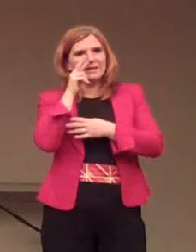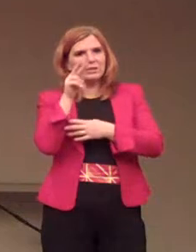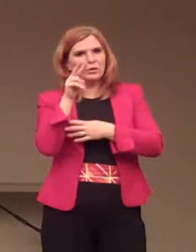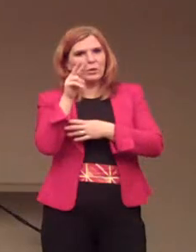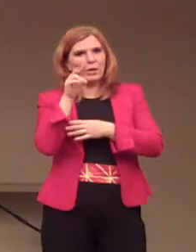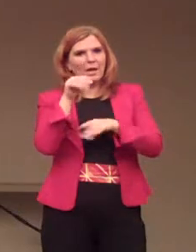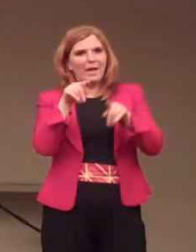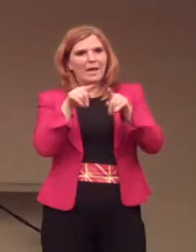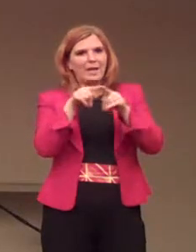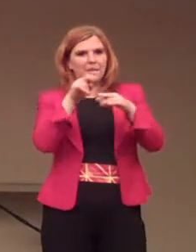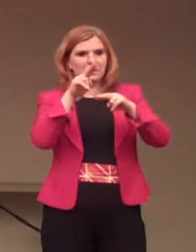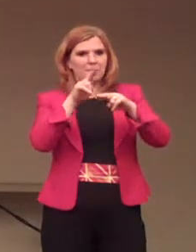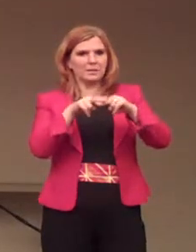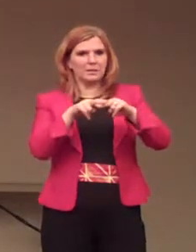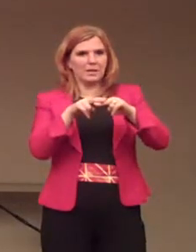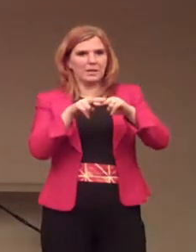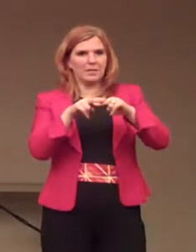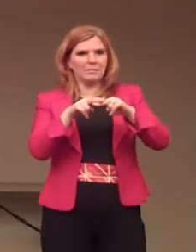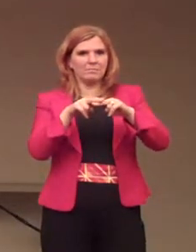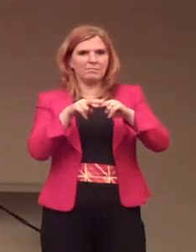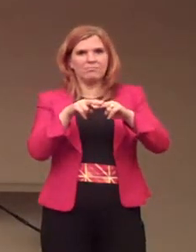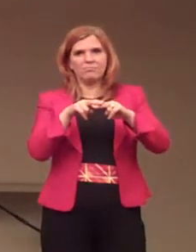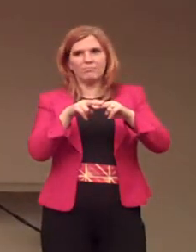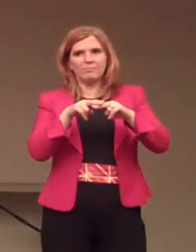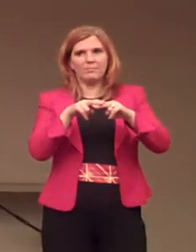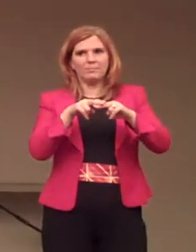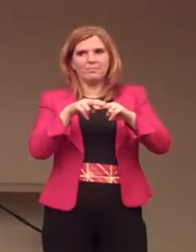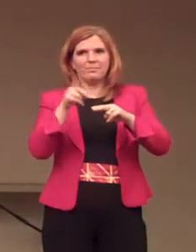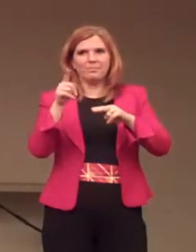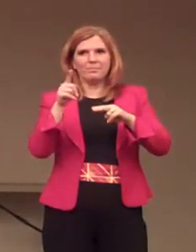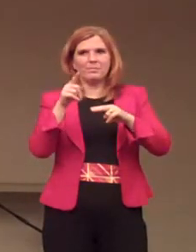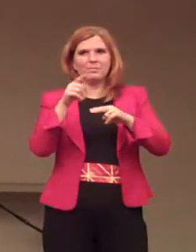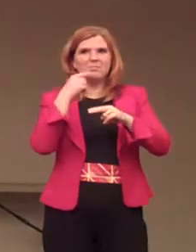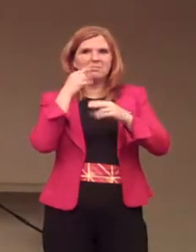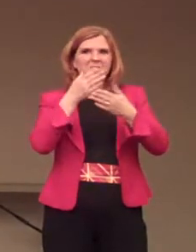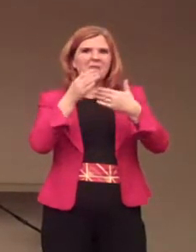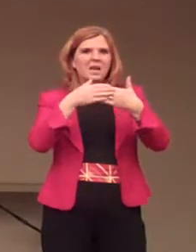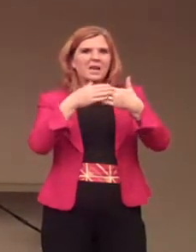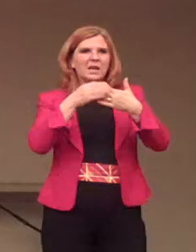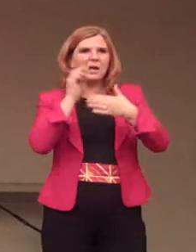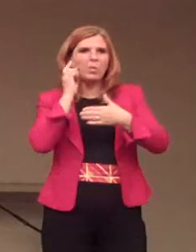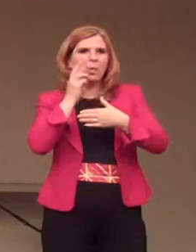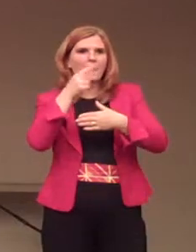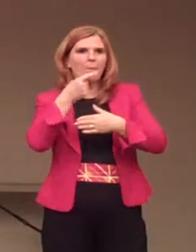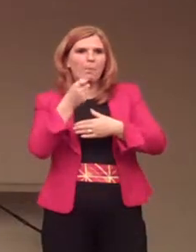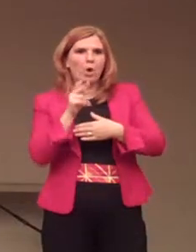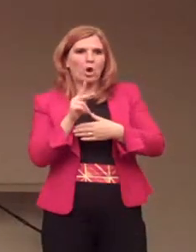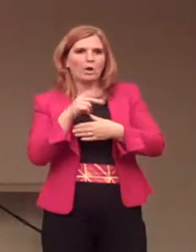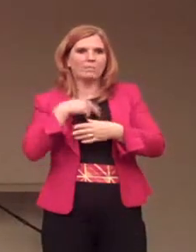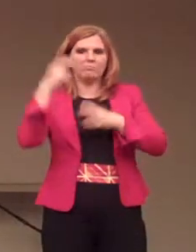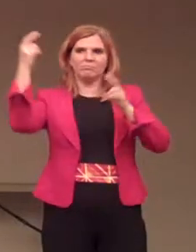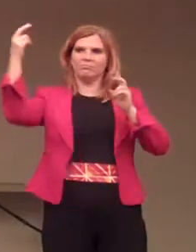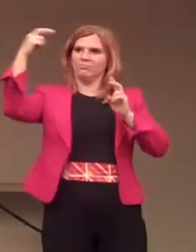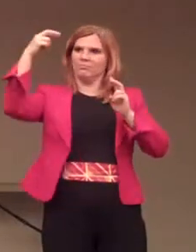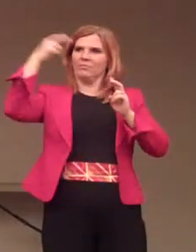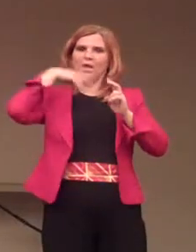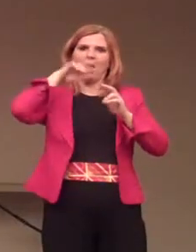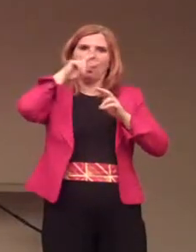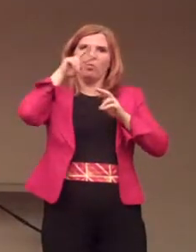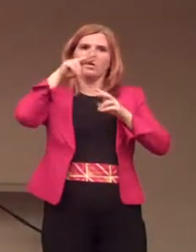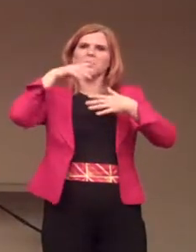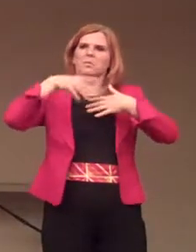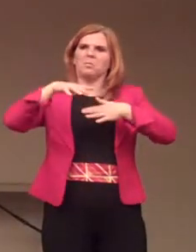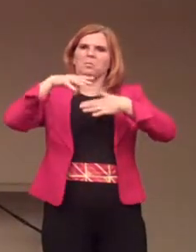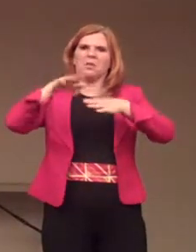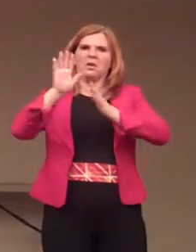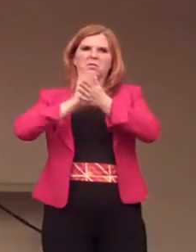saw as he's sitting on a bank about where Wheeling Park is. I watched an endless